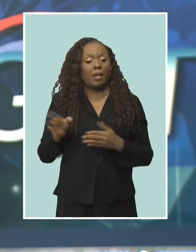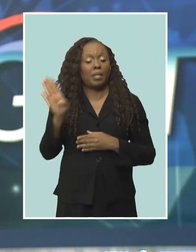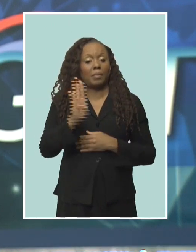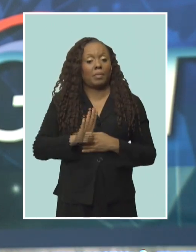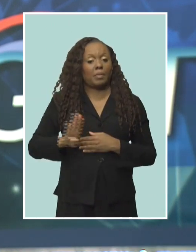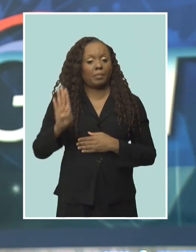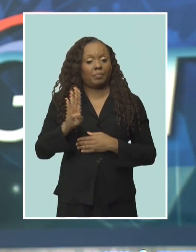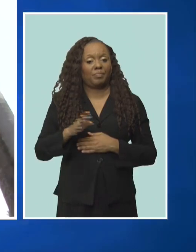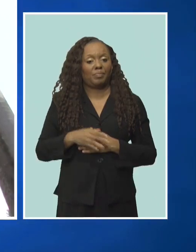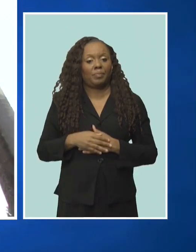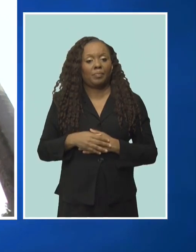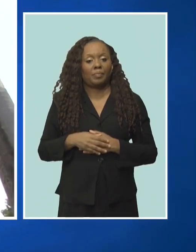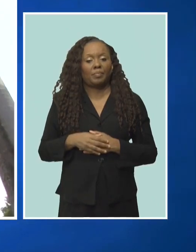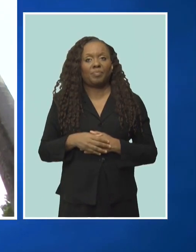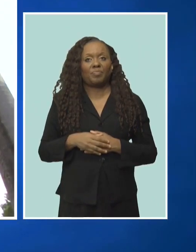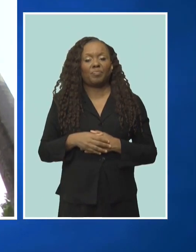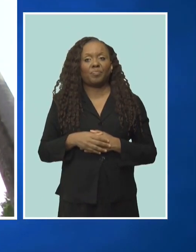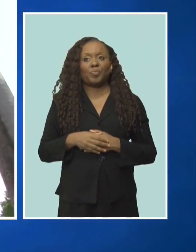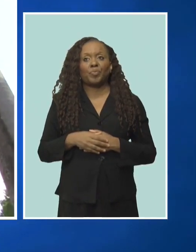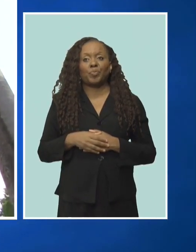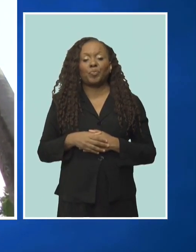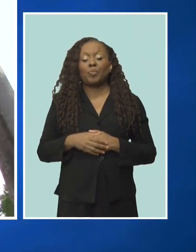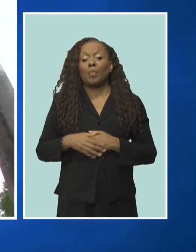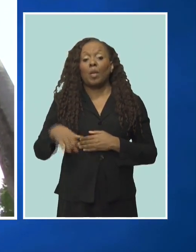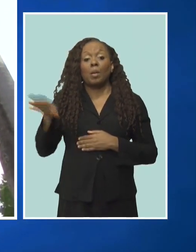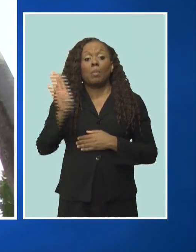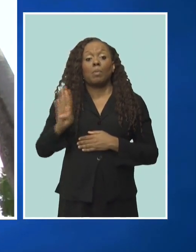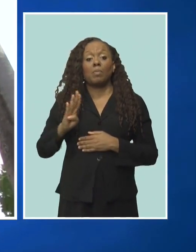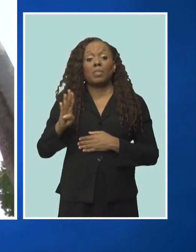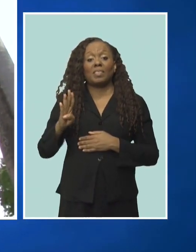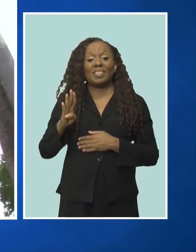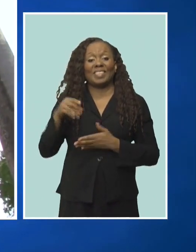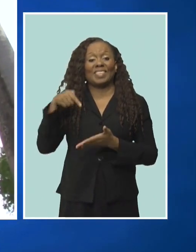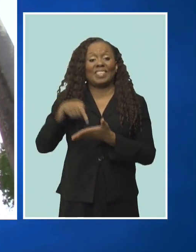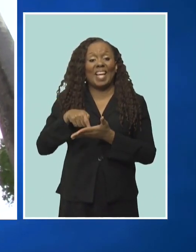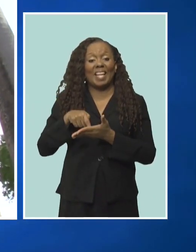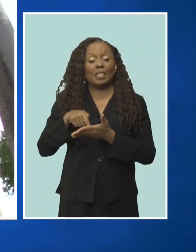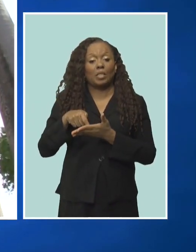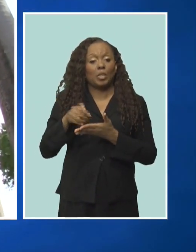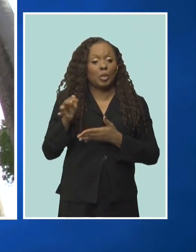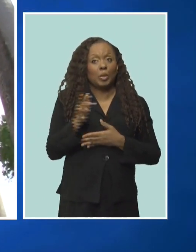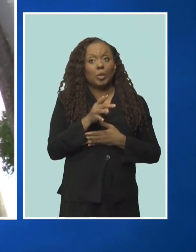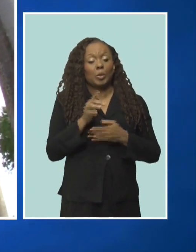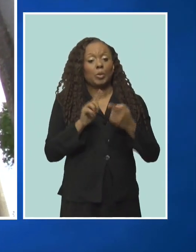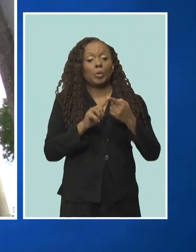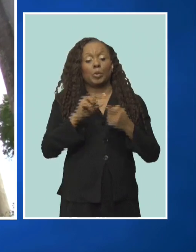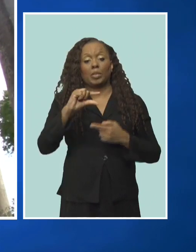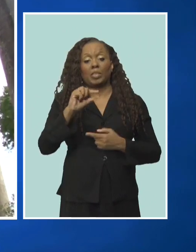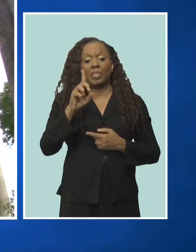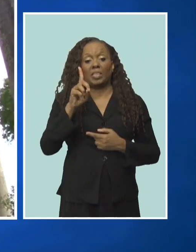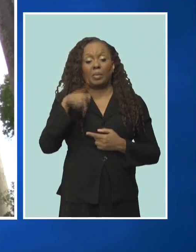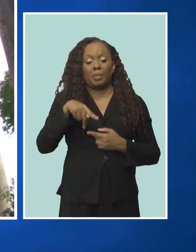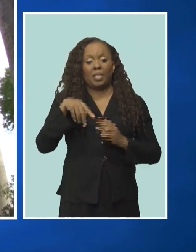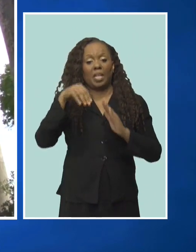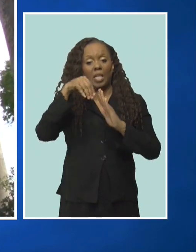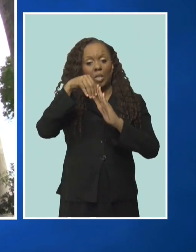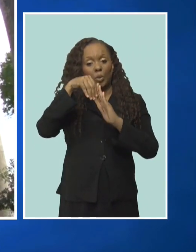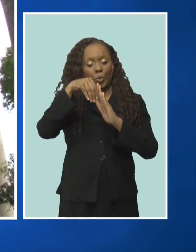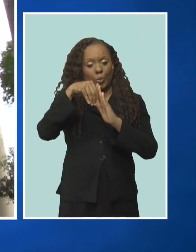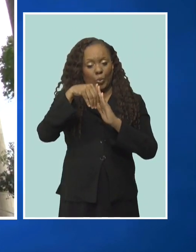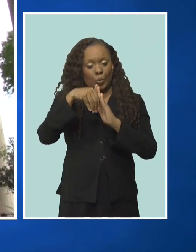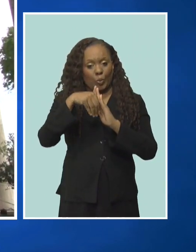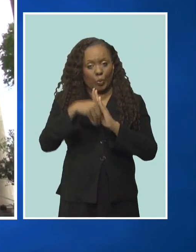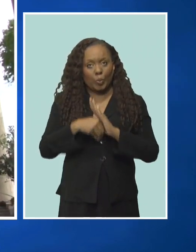that story. Barbados' debt to GDP ratio continues to travel on a downward trajectory, says Prime Minister